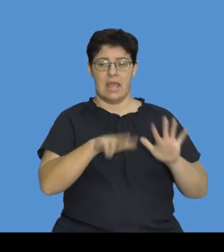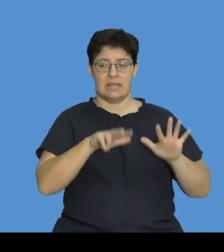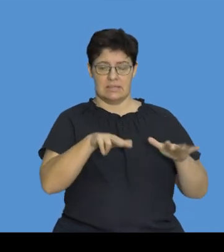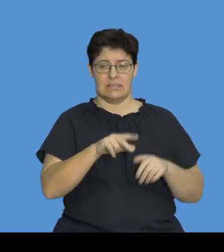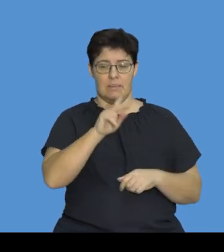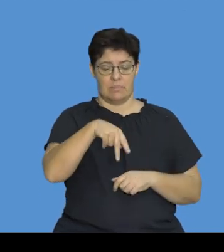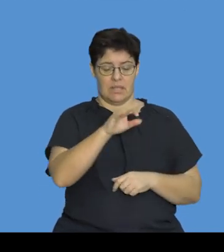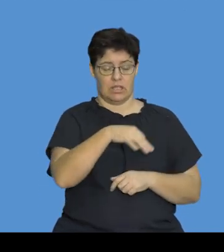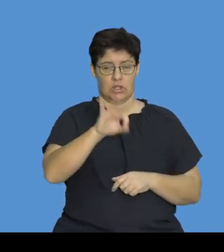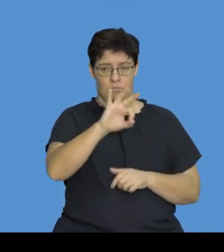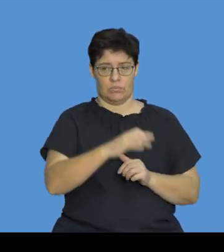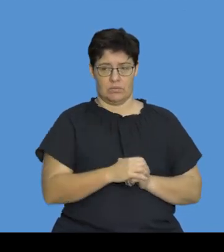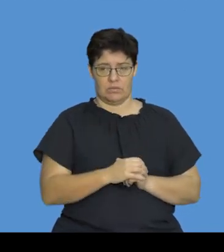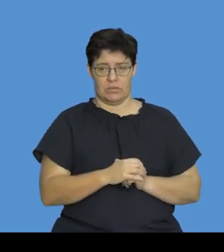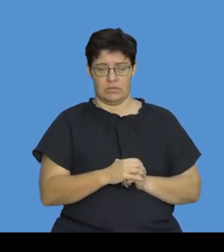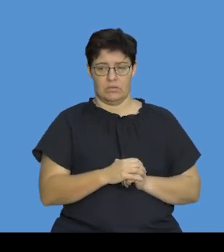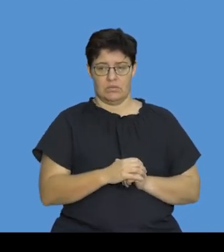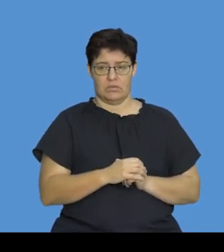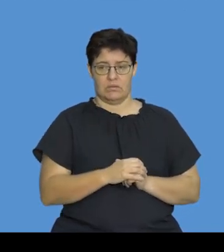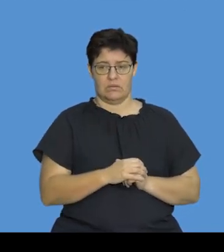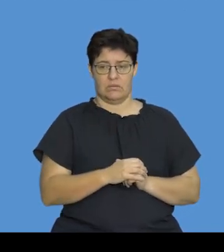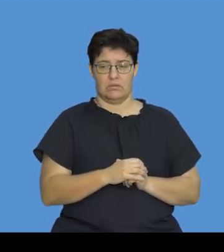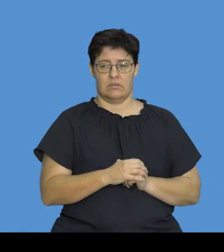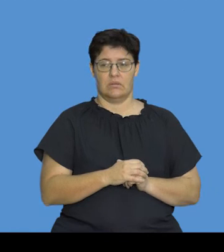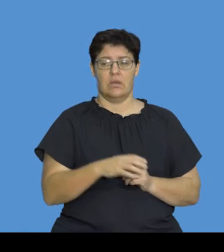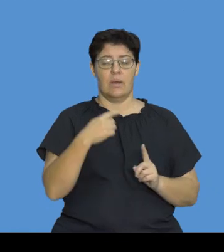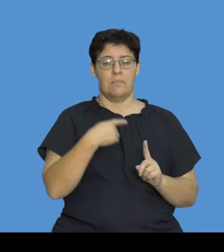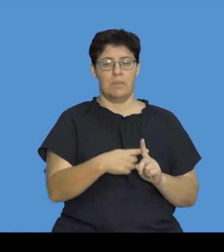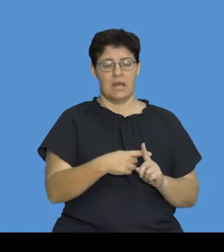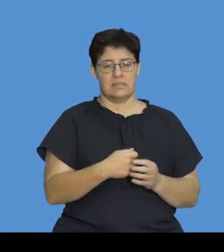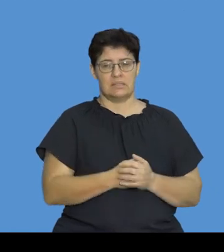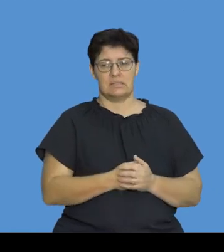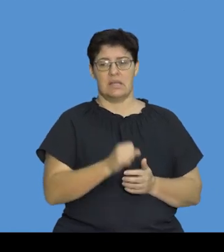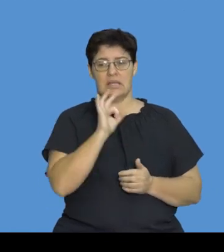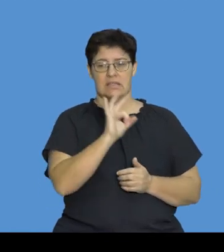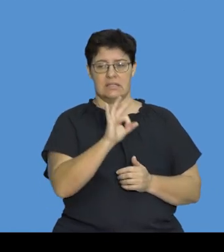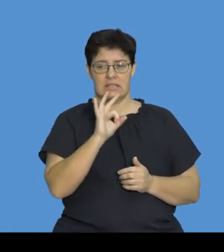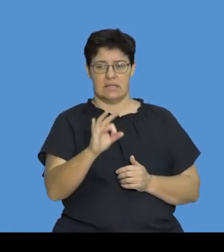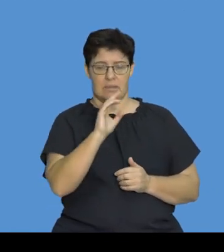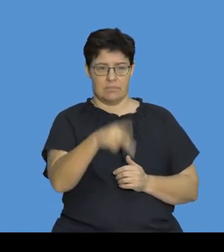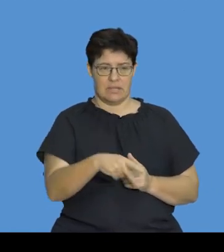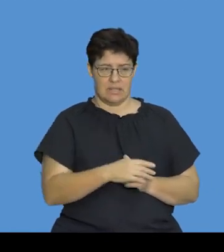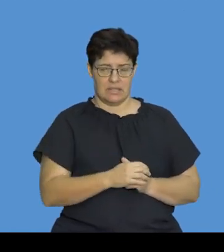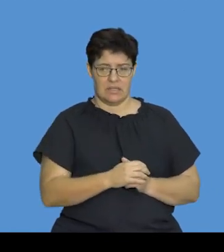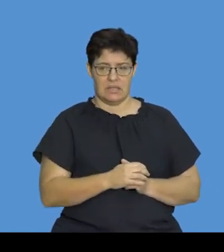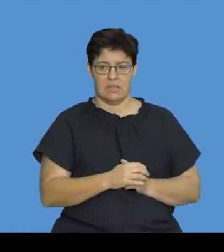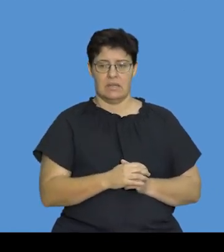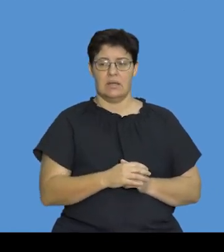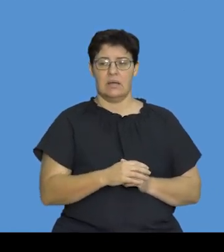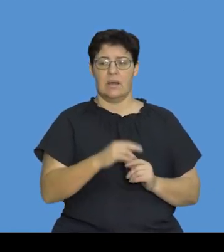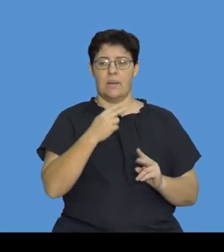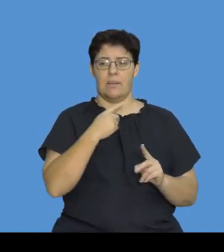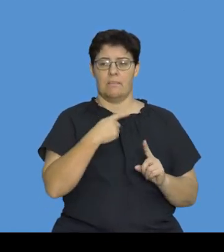18p cubed, and it will give me plus 33p plus